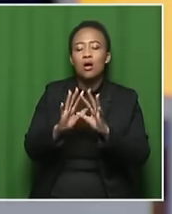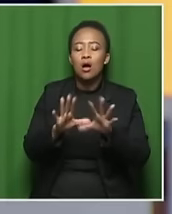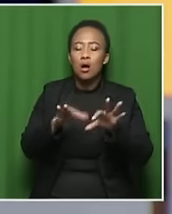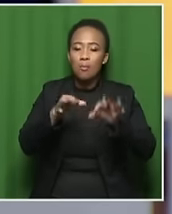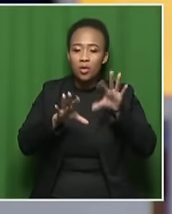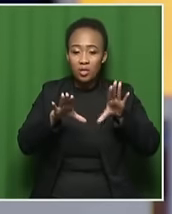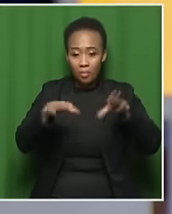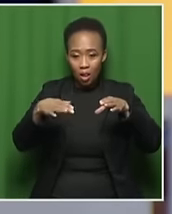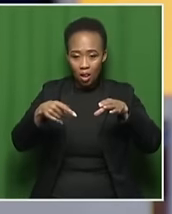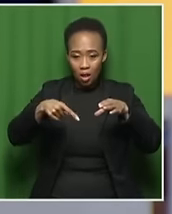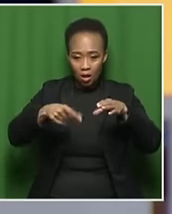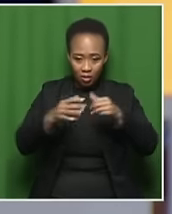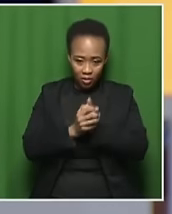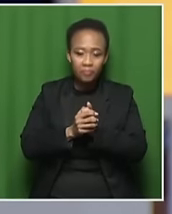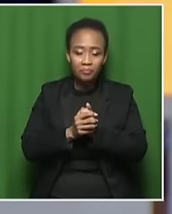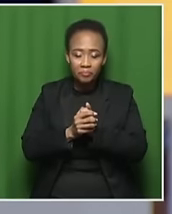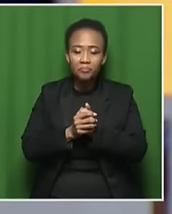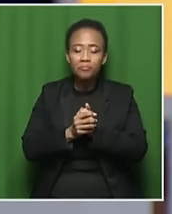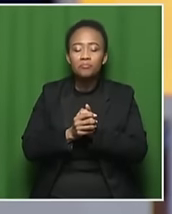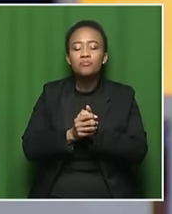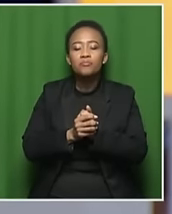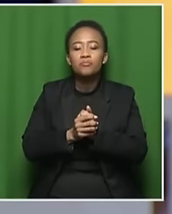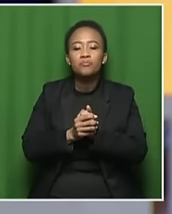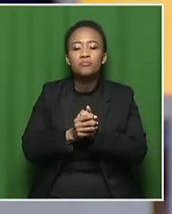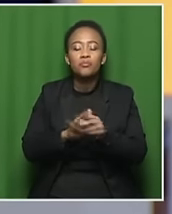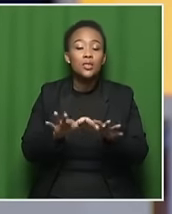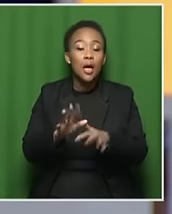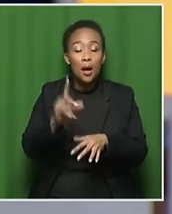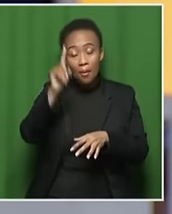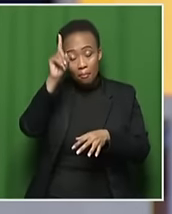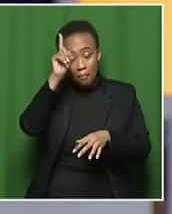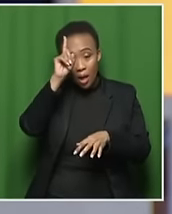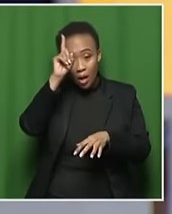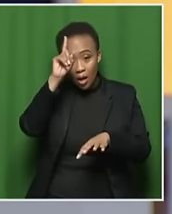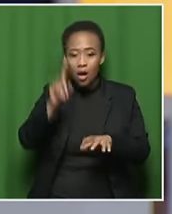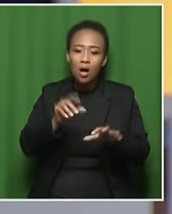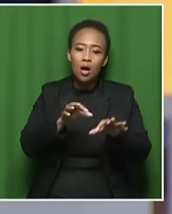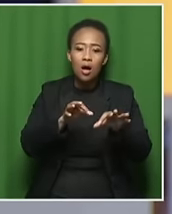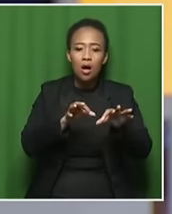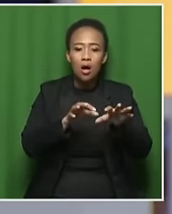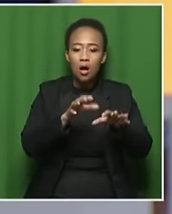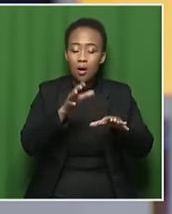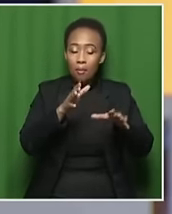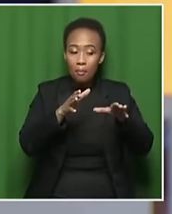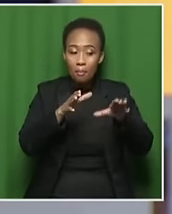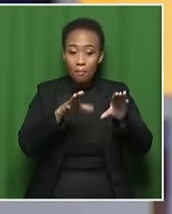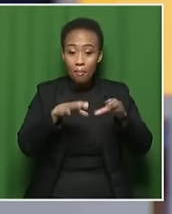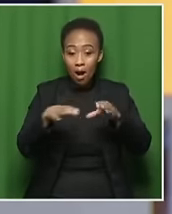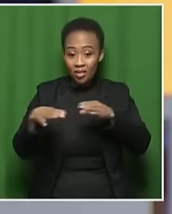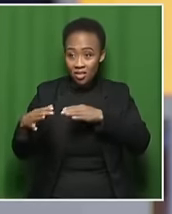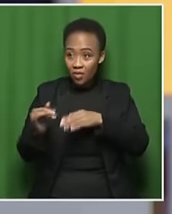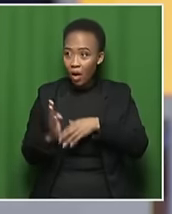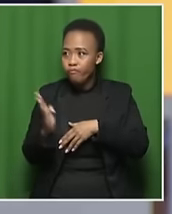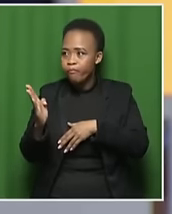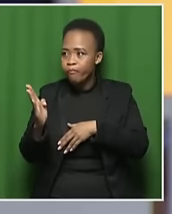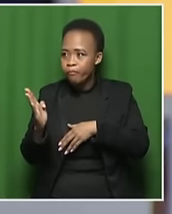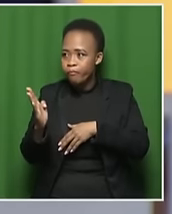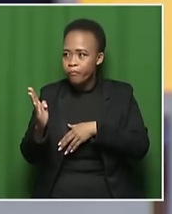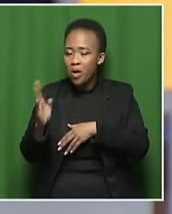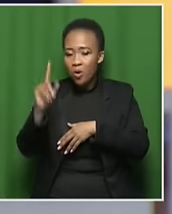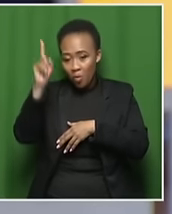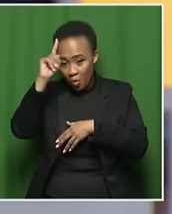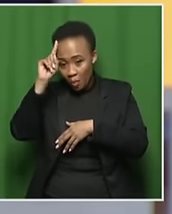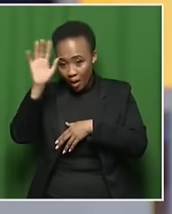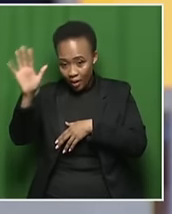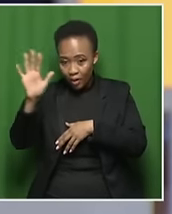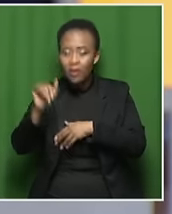political table. If you look at black parties, they find their constituencies in the black communities. You look at white parties, they find